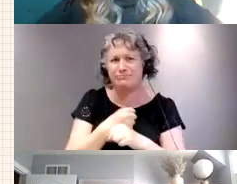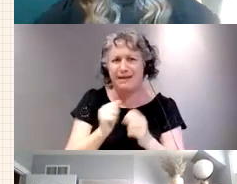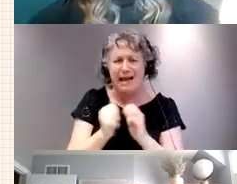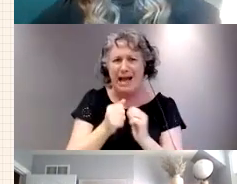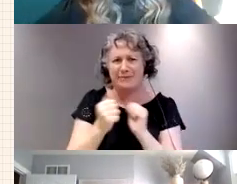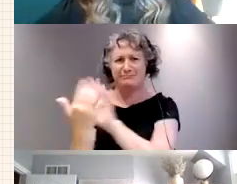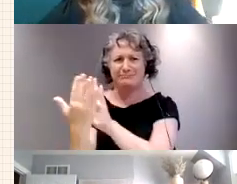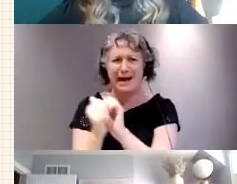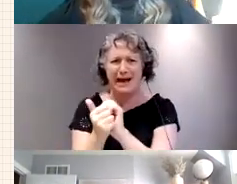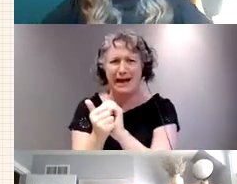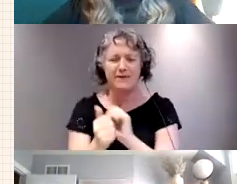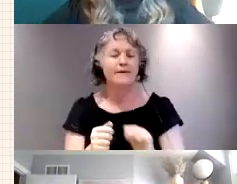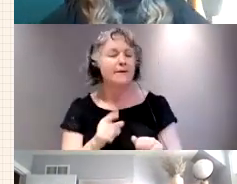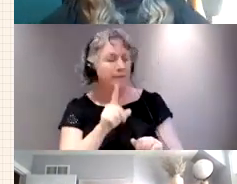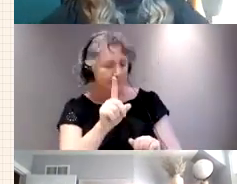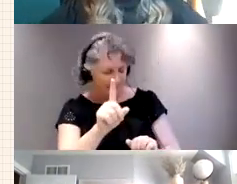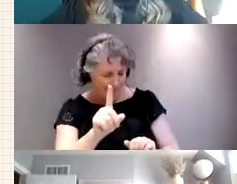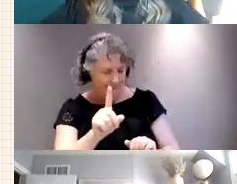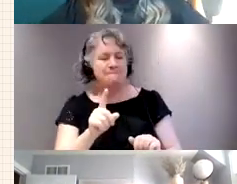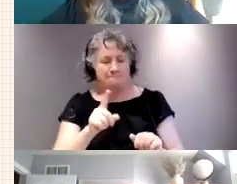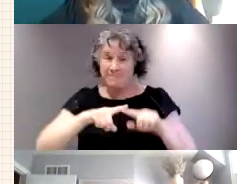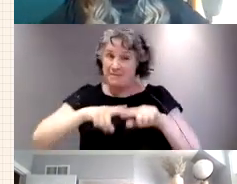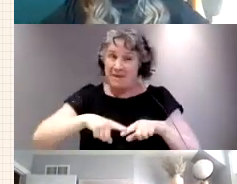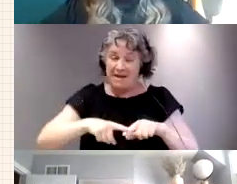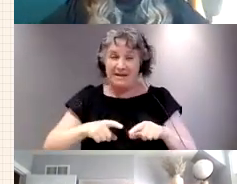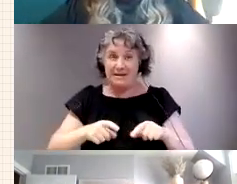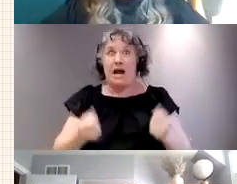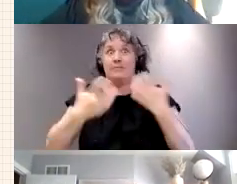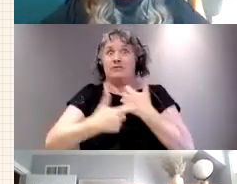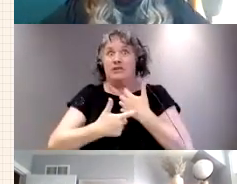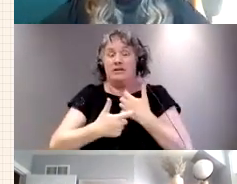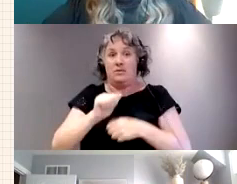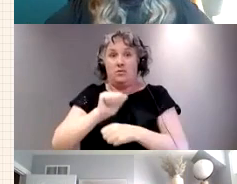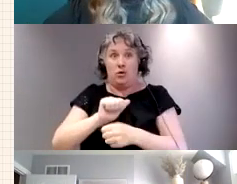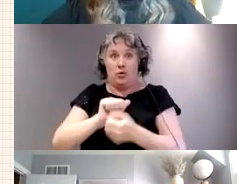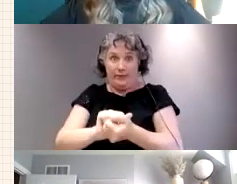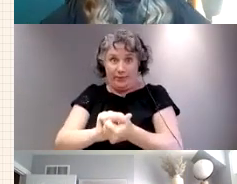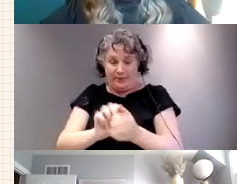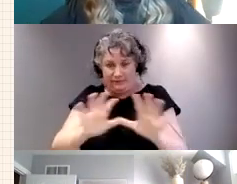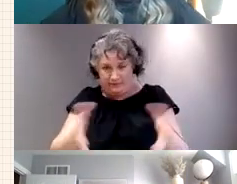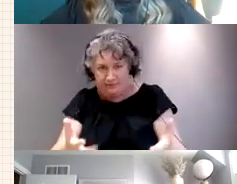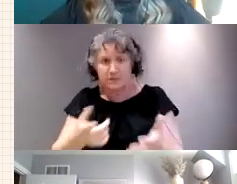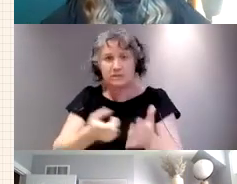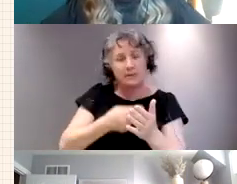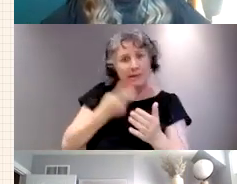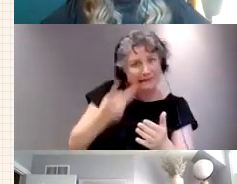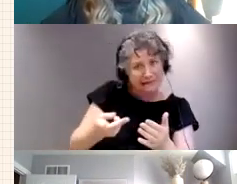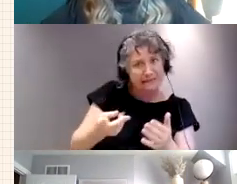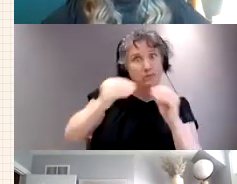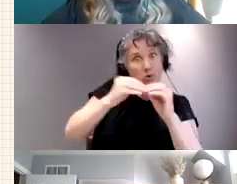is, depending on the amount of time that I get to work with a family, there are certain things I would see and not see, right? So a lot of times I'm basing it